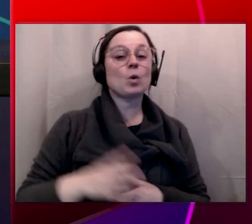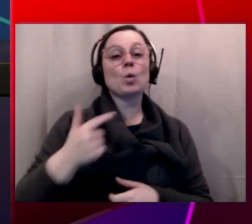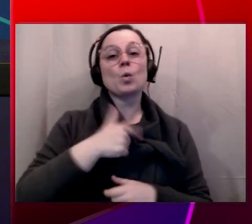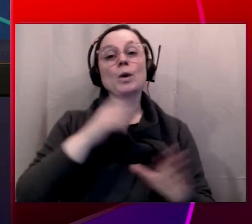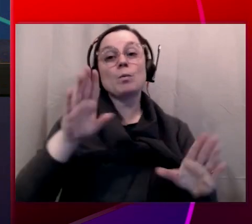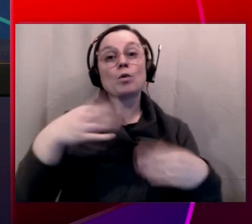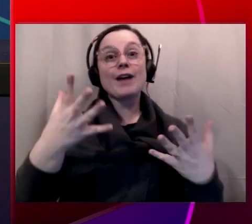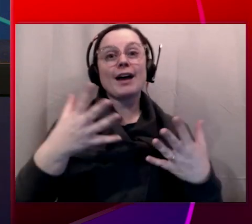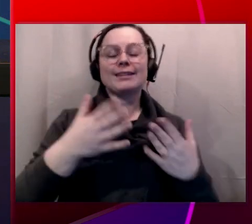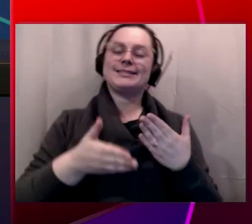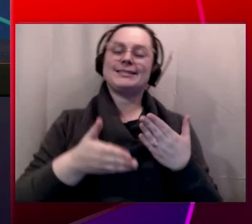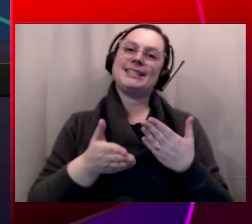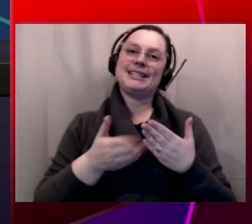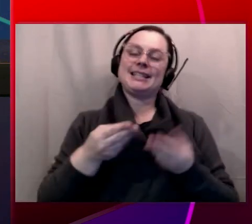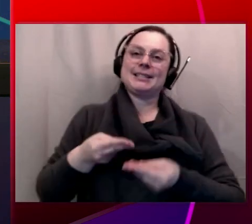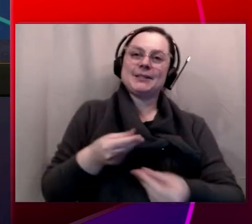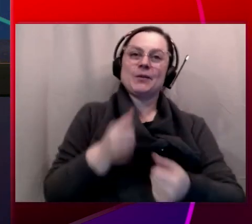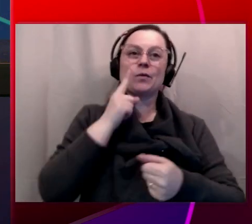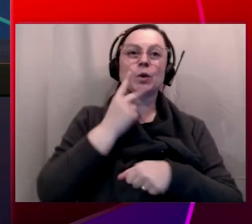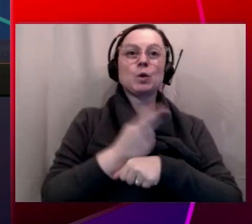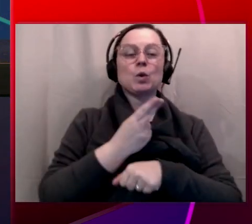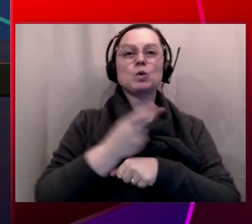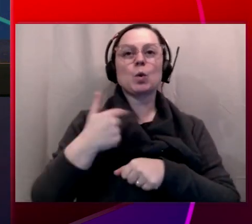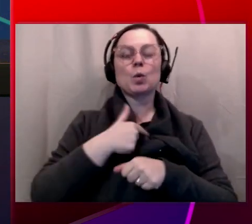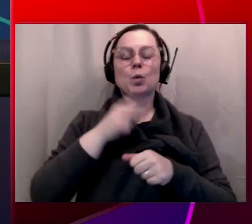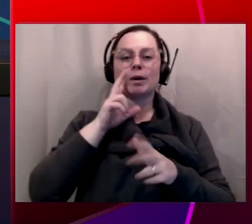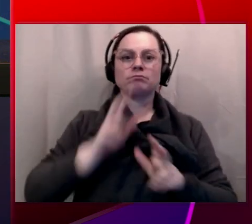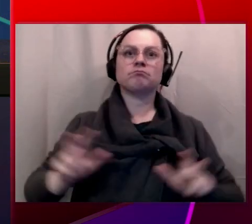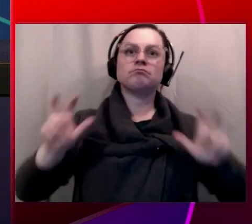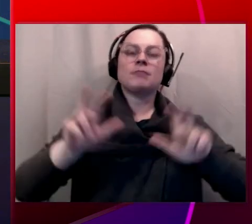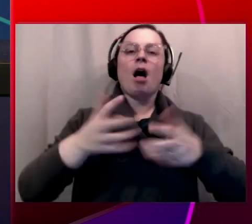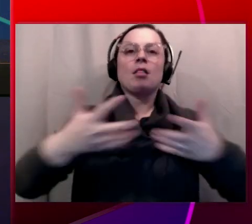ease of use. We spend so much time on ease of use, so I appreciate that.